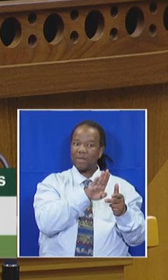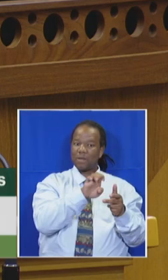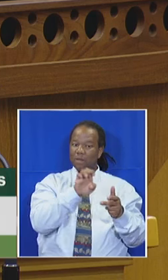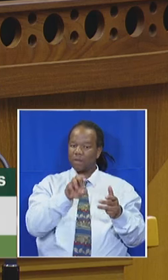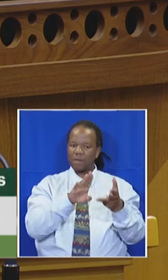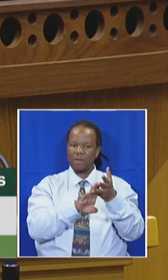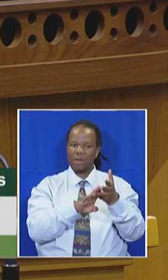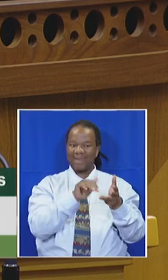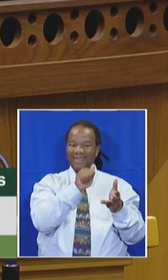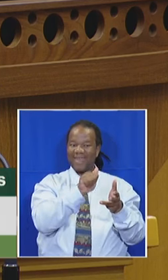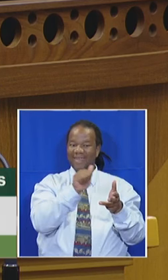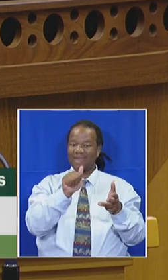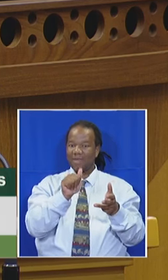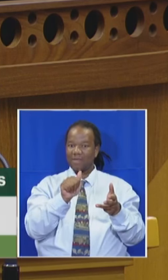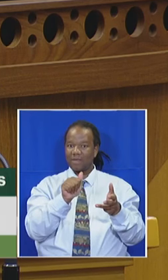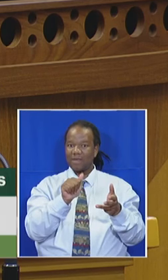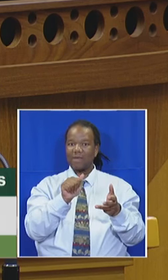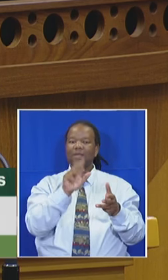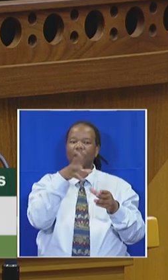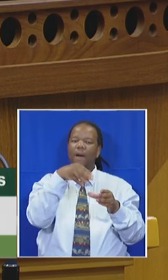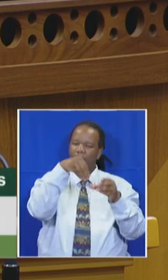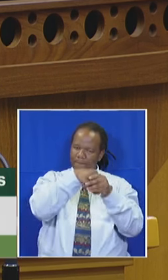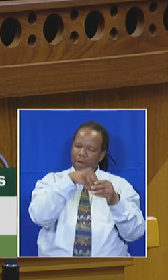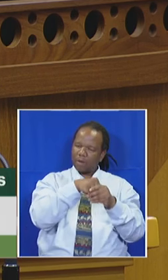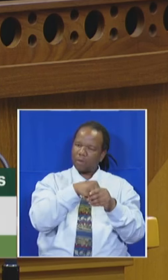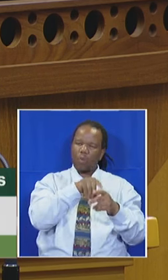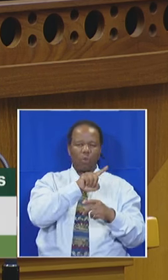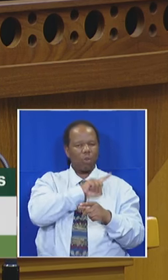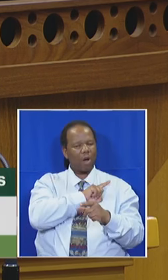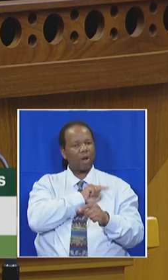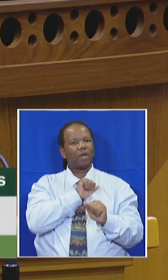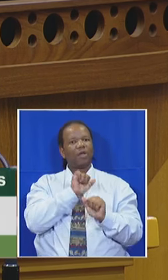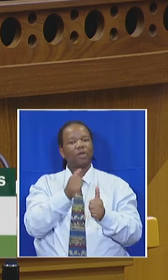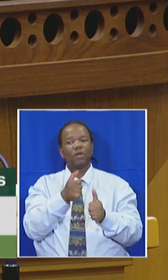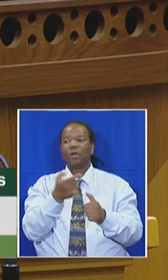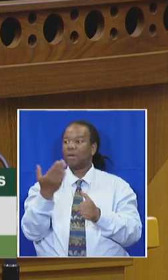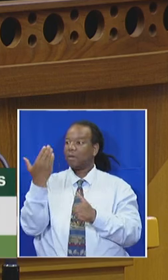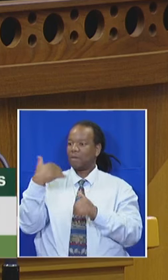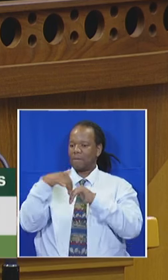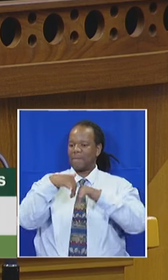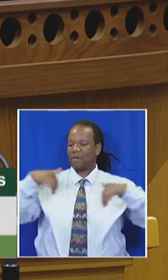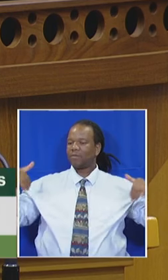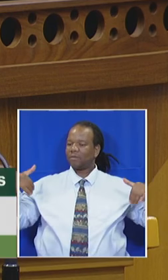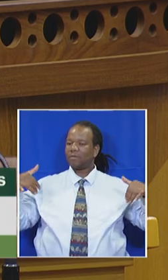form a part of healing the divisions of the past.